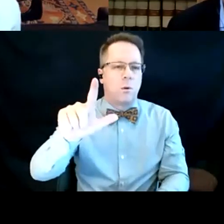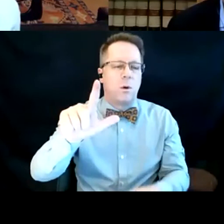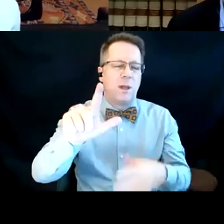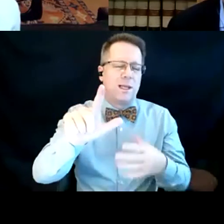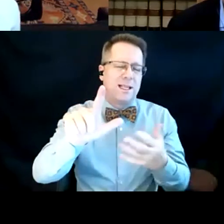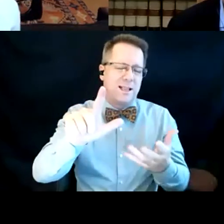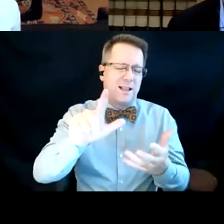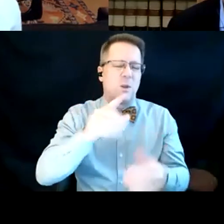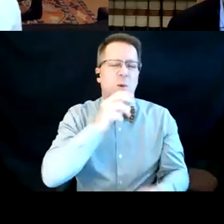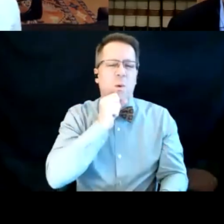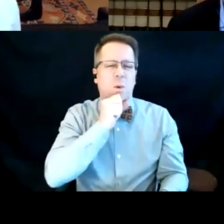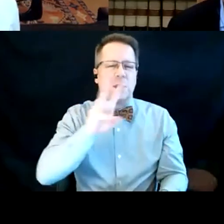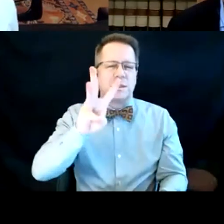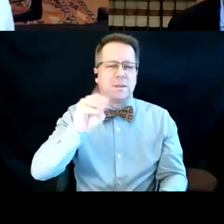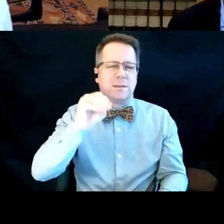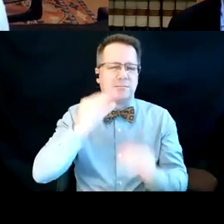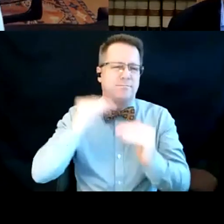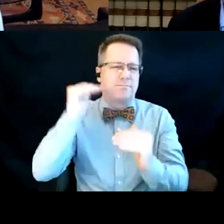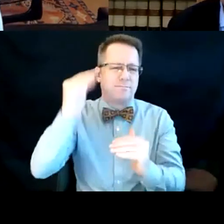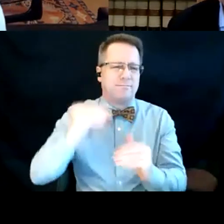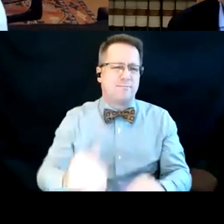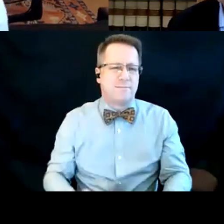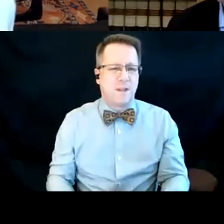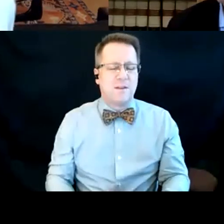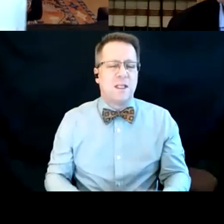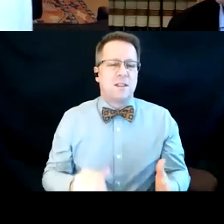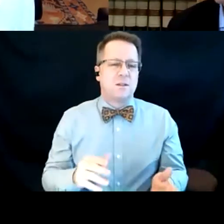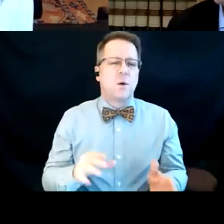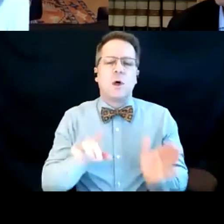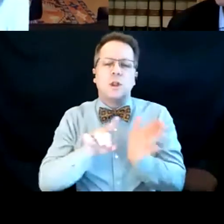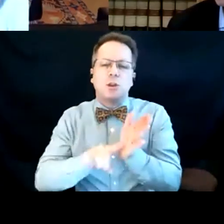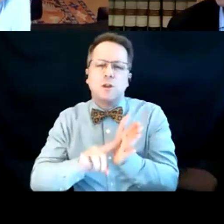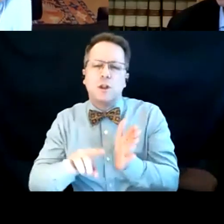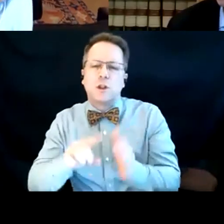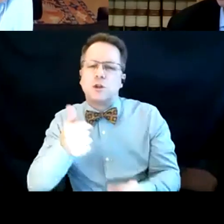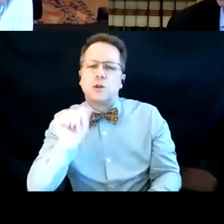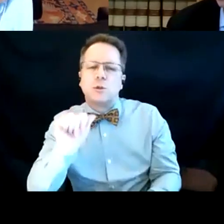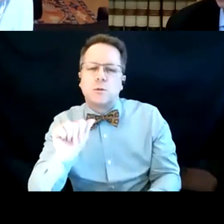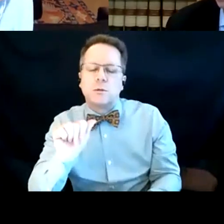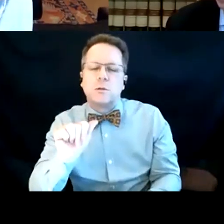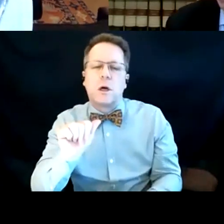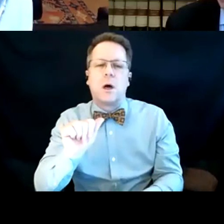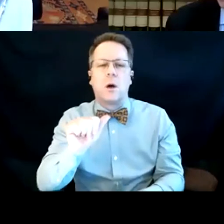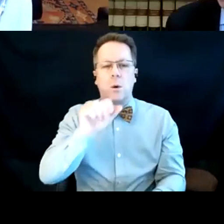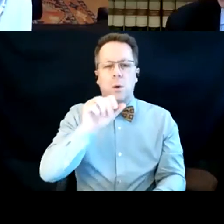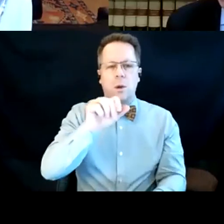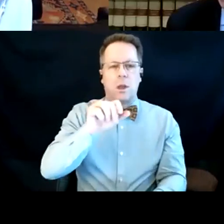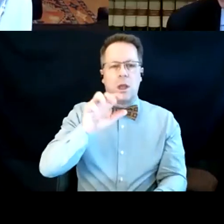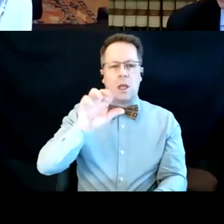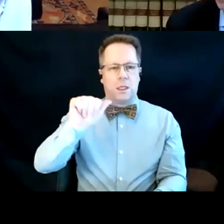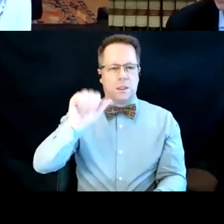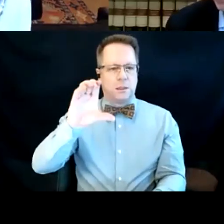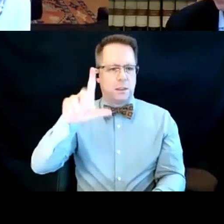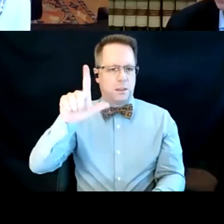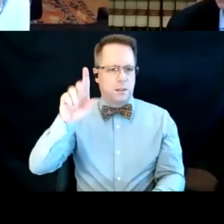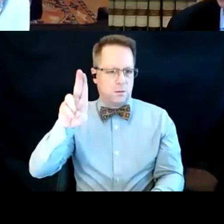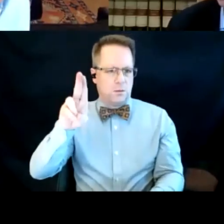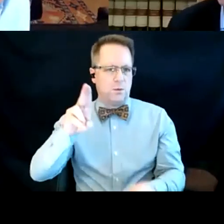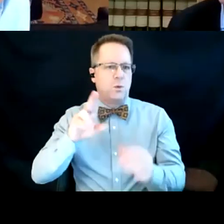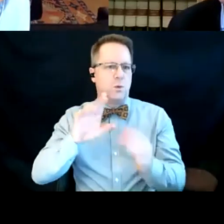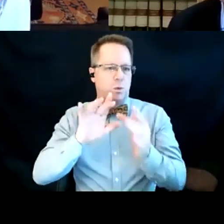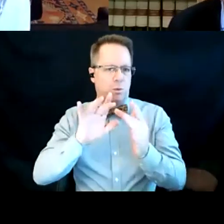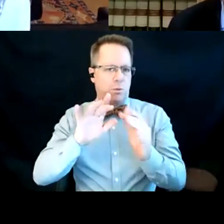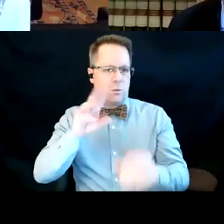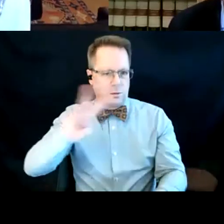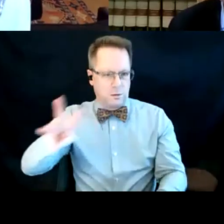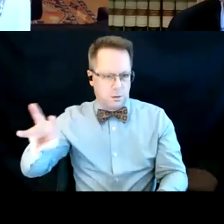So take a look at the Georgia ACLU's website for information on how to volunteer to be a poll worker if you're so inclined. And then there's other work that they've been doing